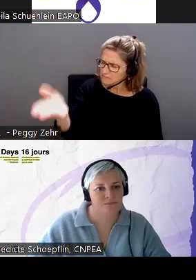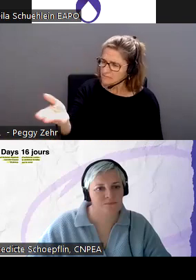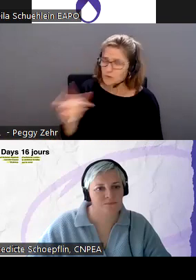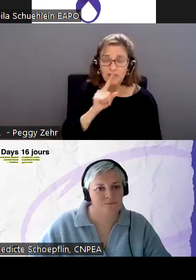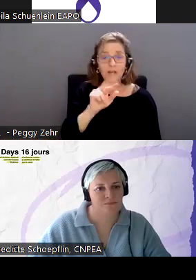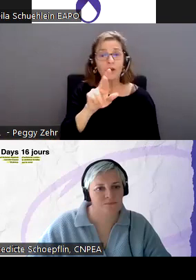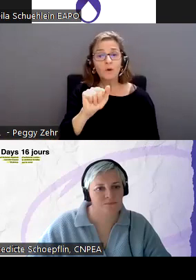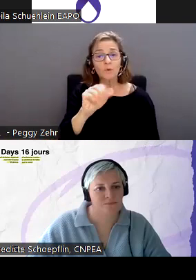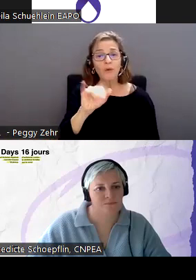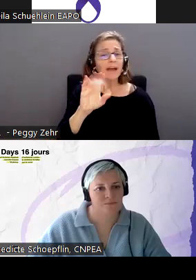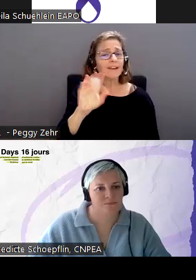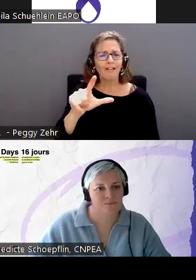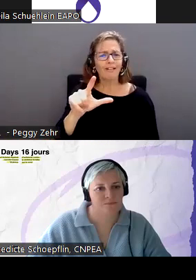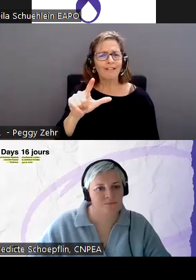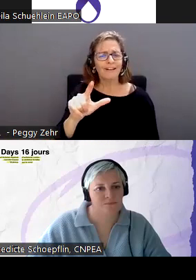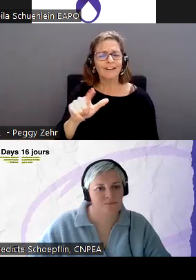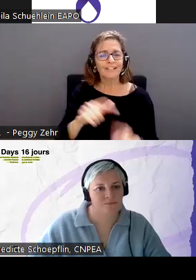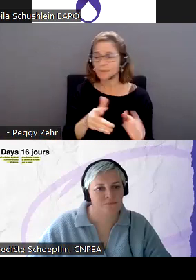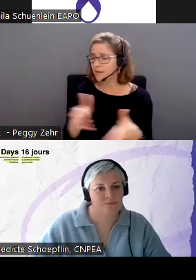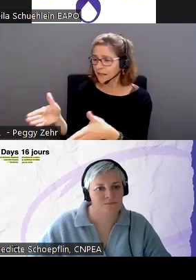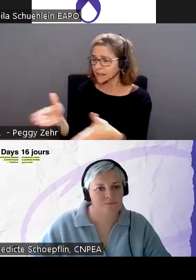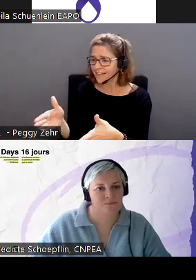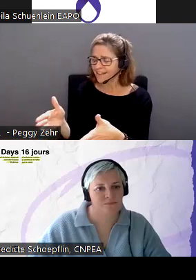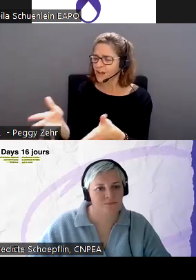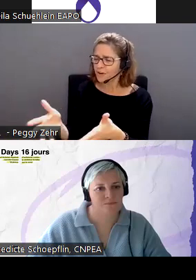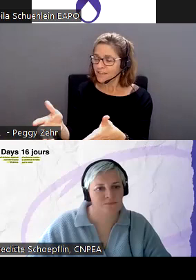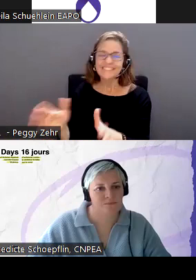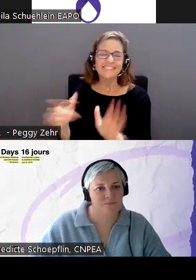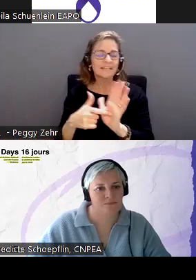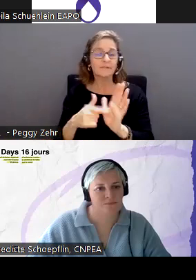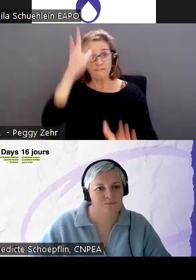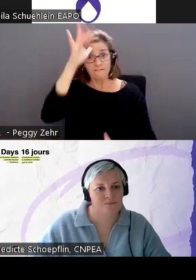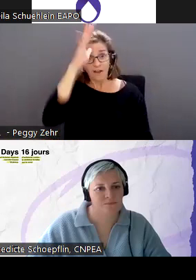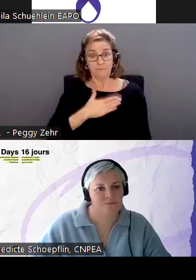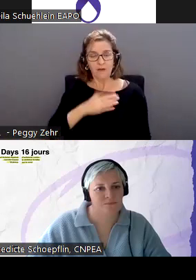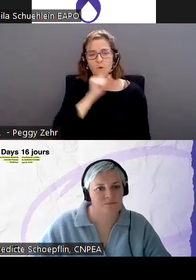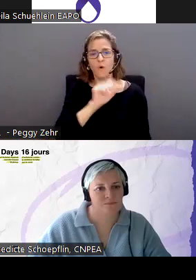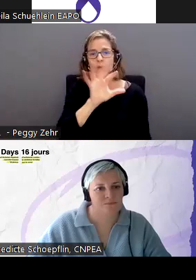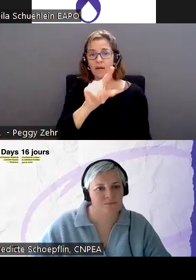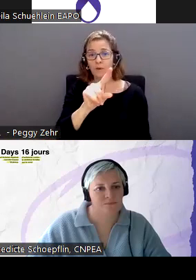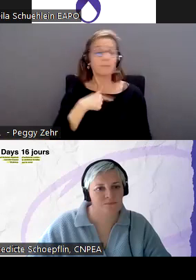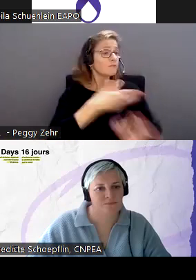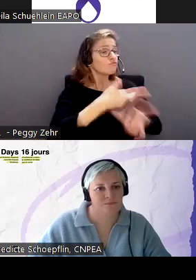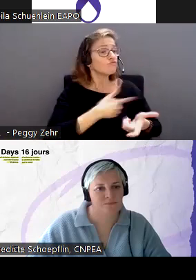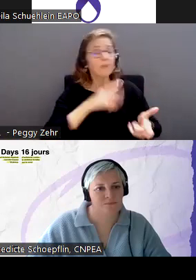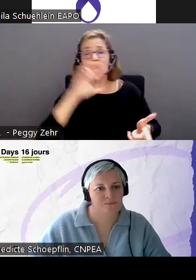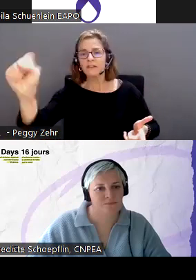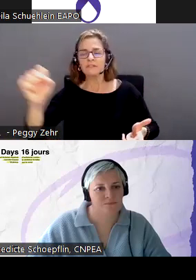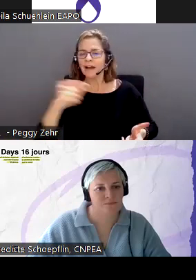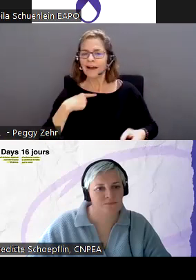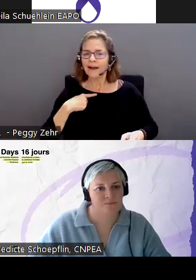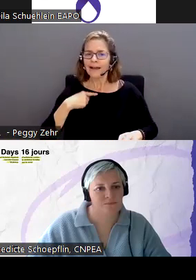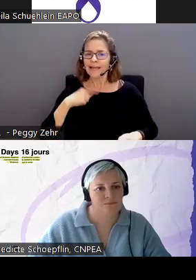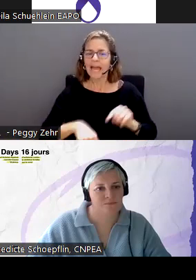is 91 years old. I have to slow down. I have to slow down in order to connect with him. And every time I do that, I